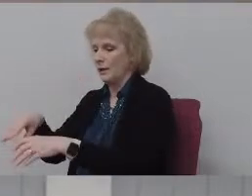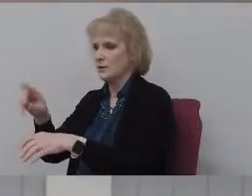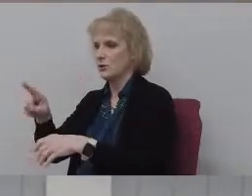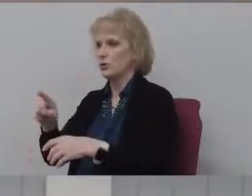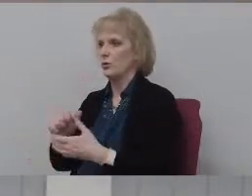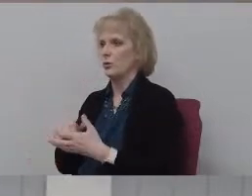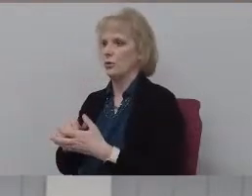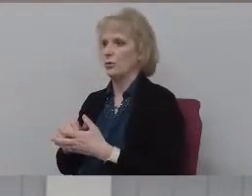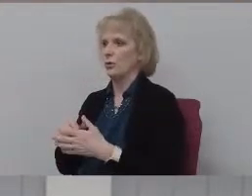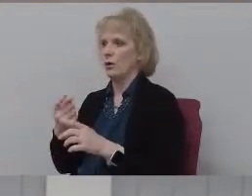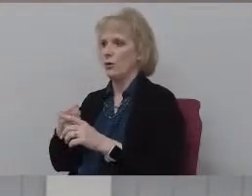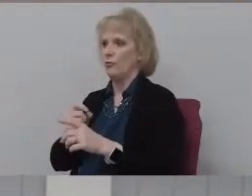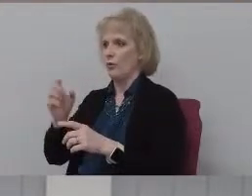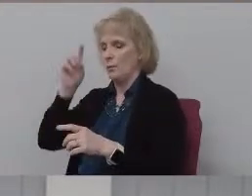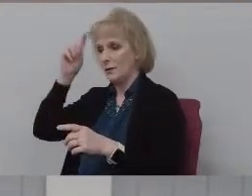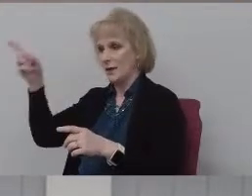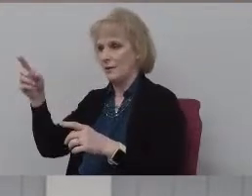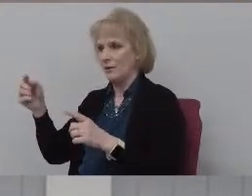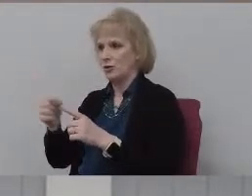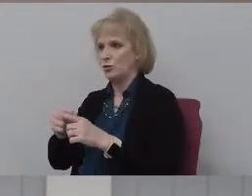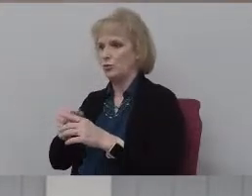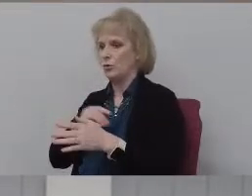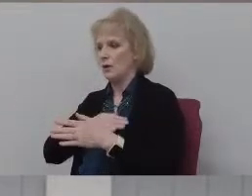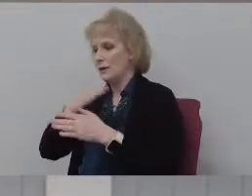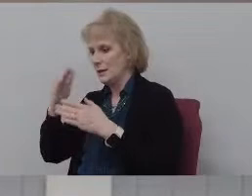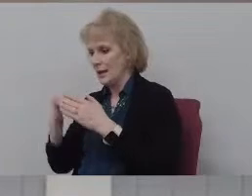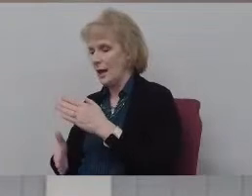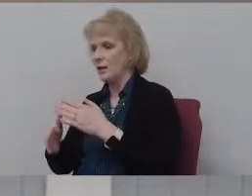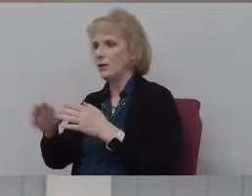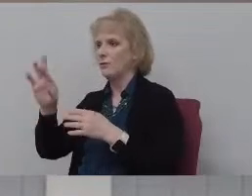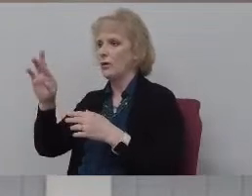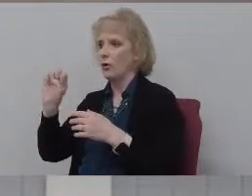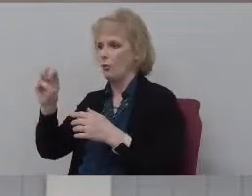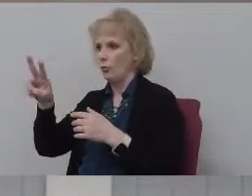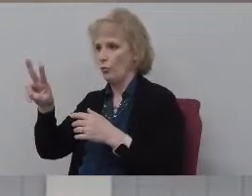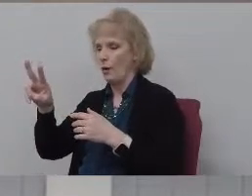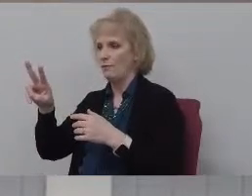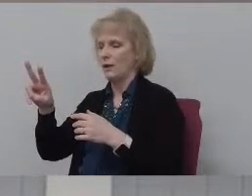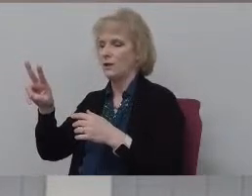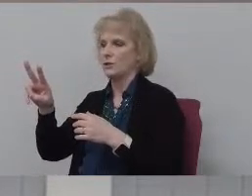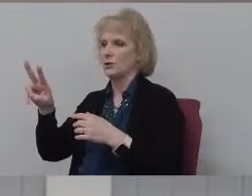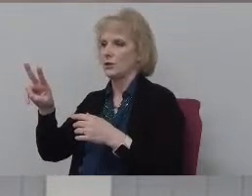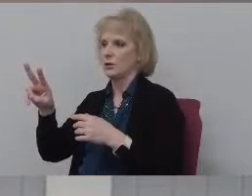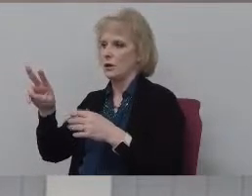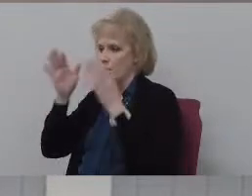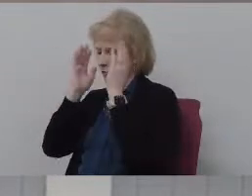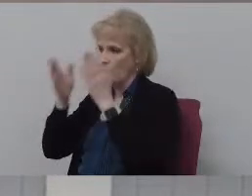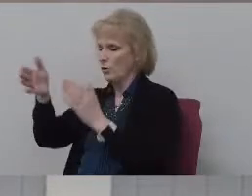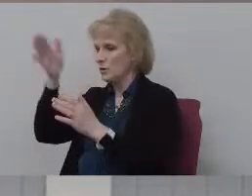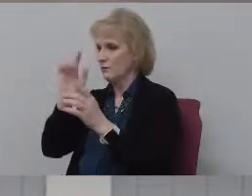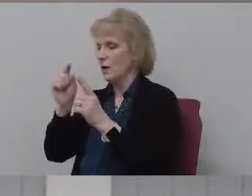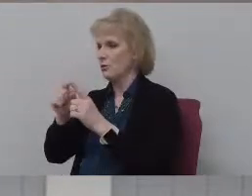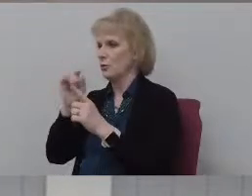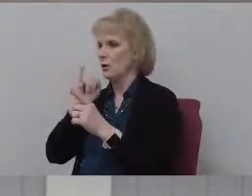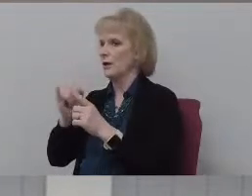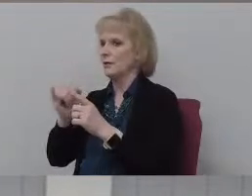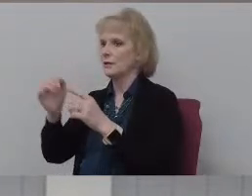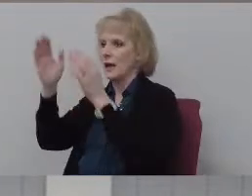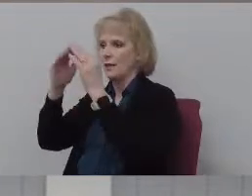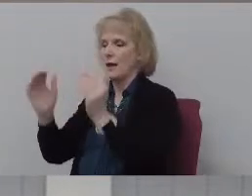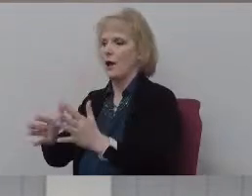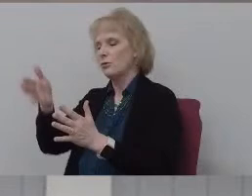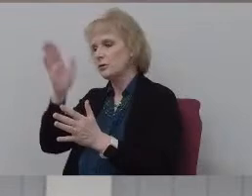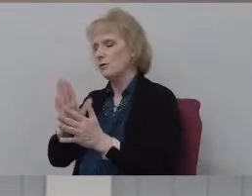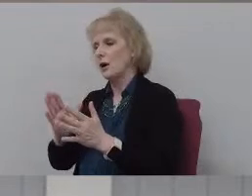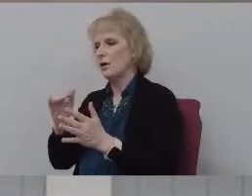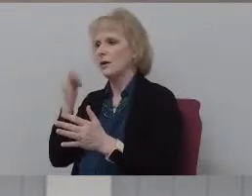So from David to the end of the book of the Revelation, the focus of God's word is the house of God. If you're a child of